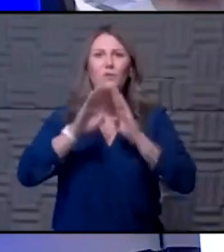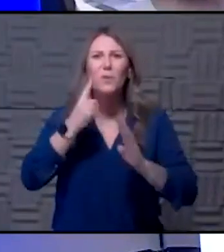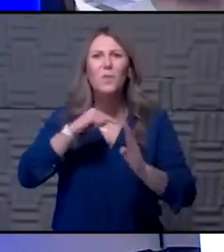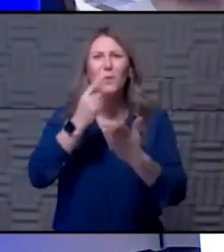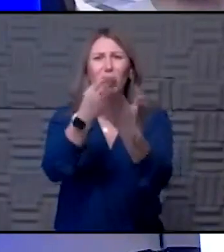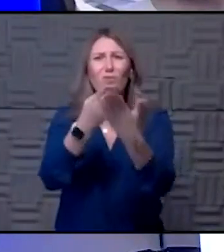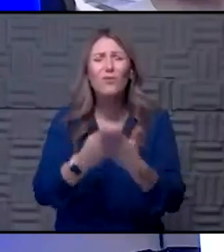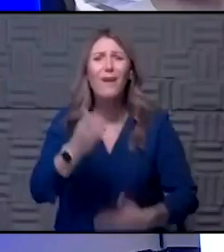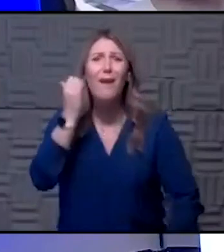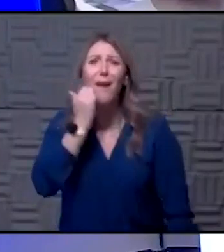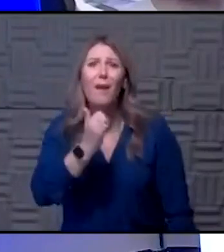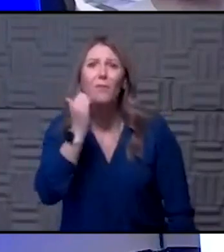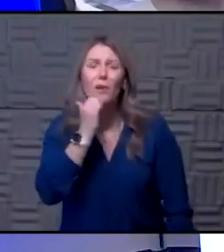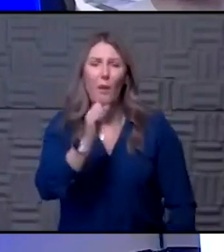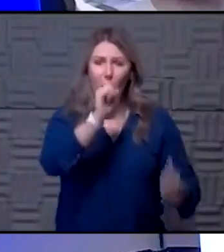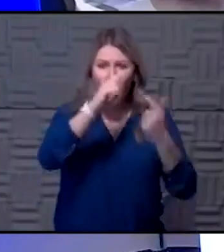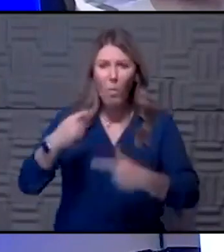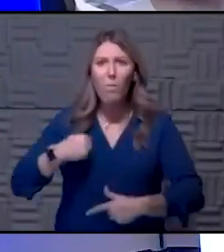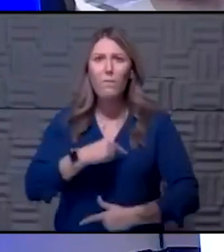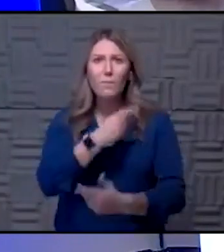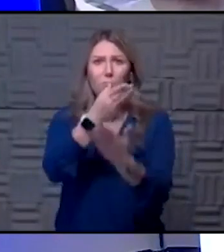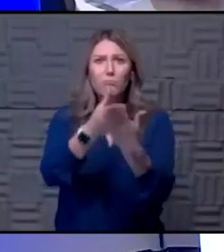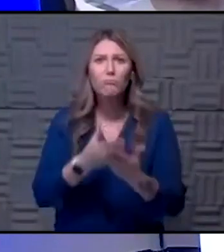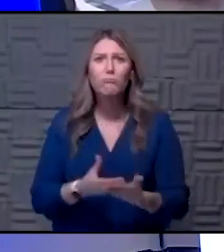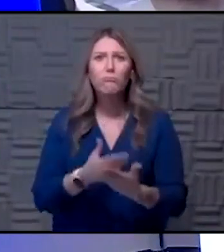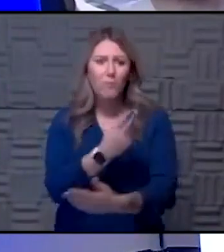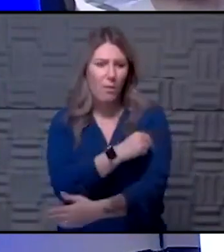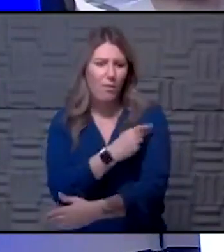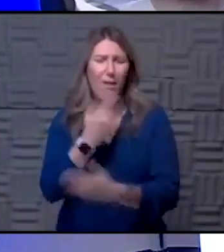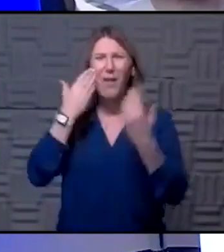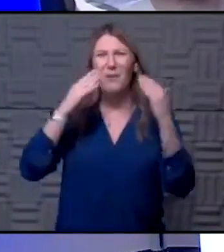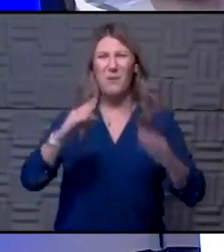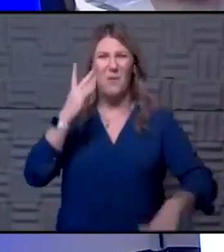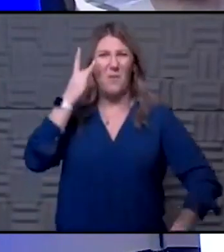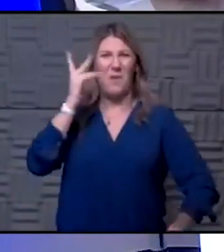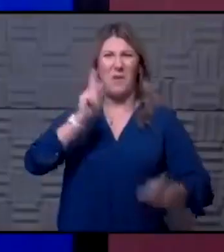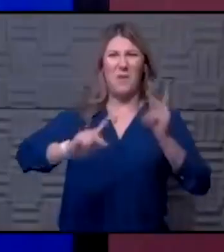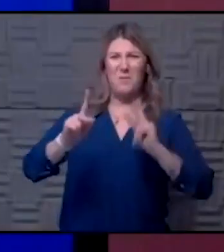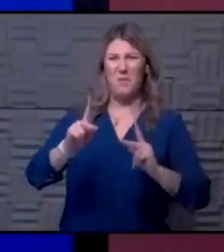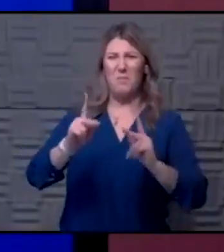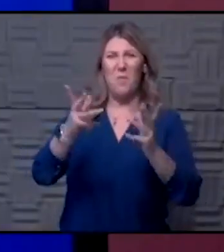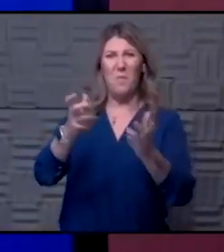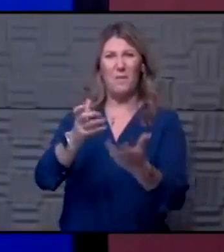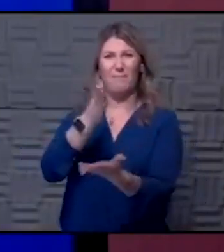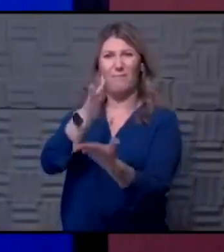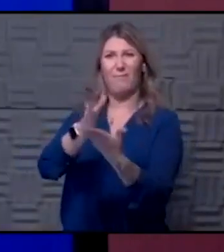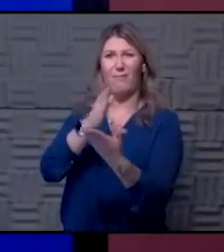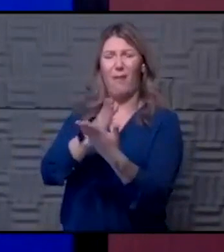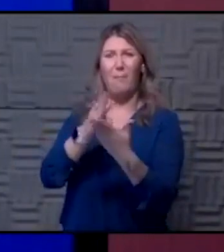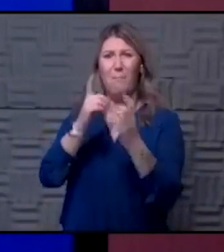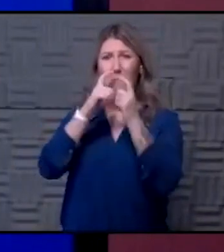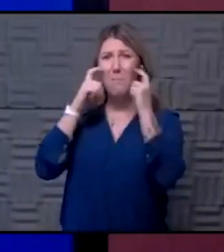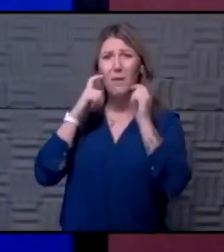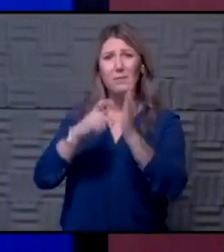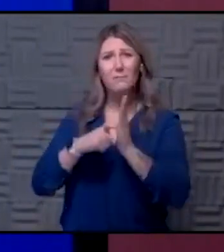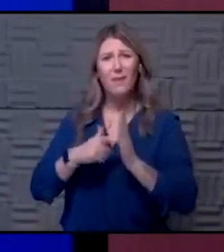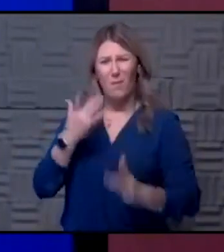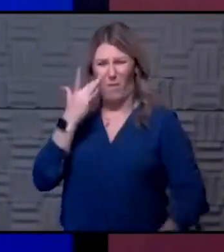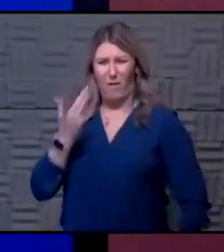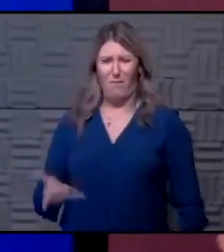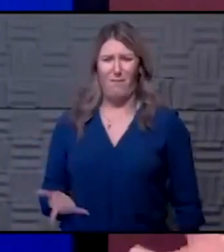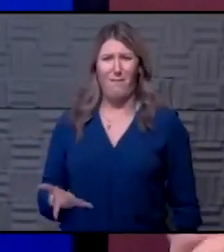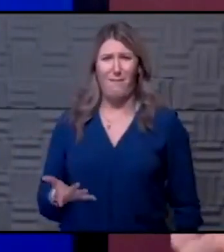every single day. All of us prove it in our hospitals. I don't know why anybody would want to put out to stop mask mandates right now when